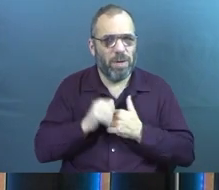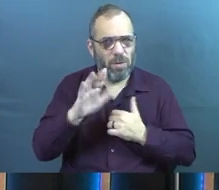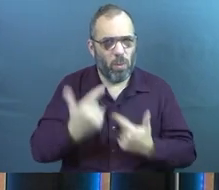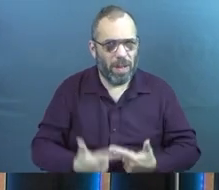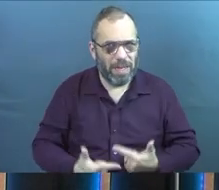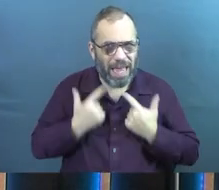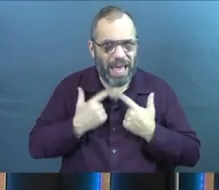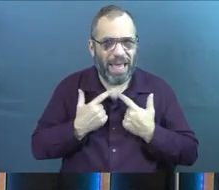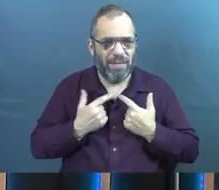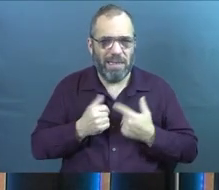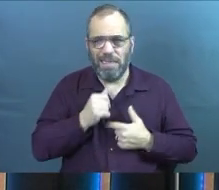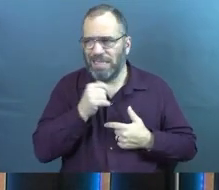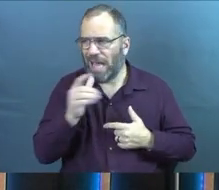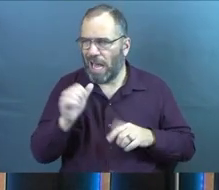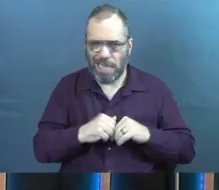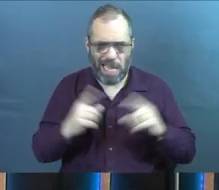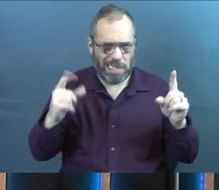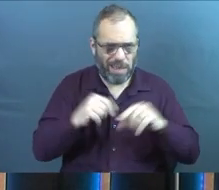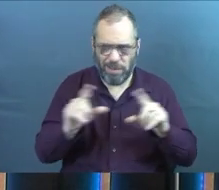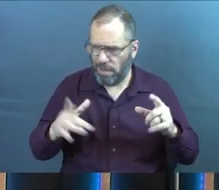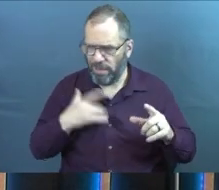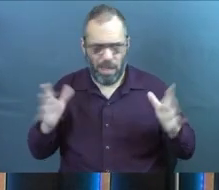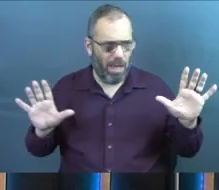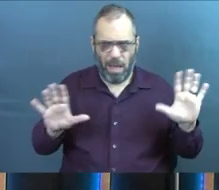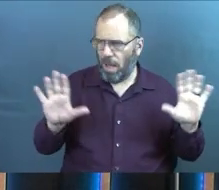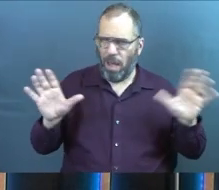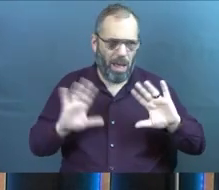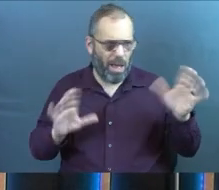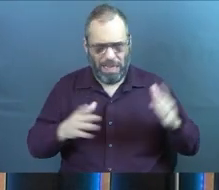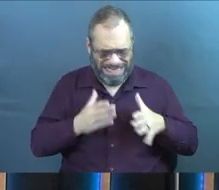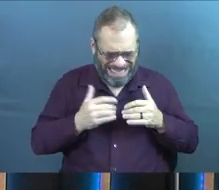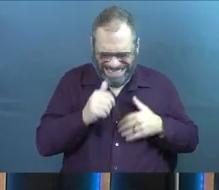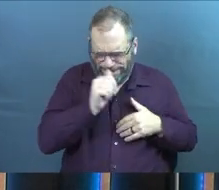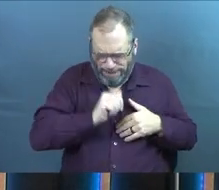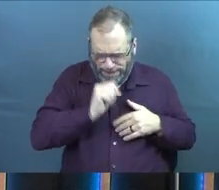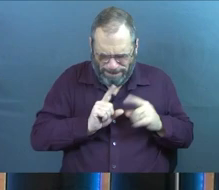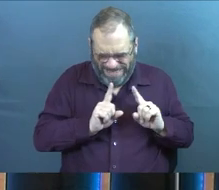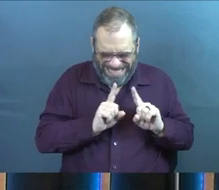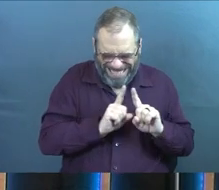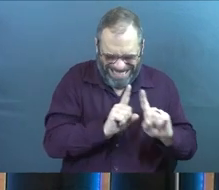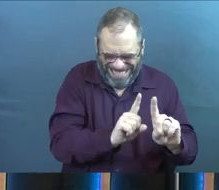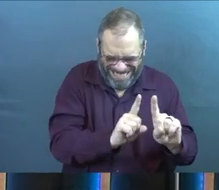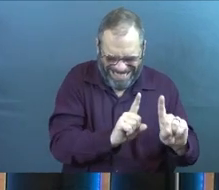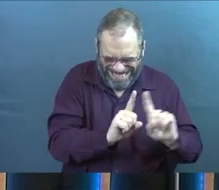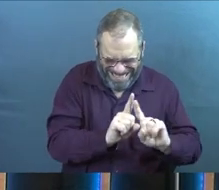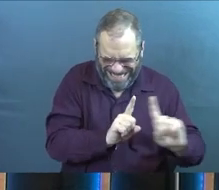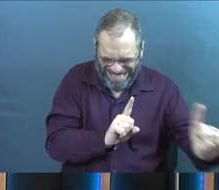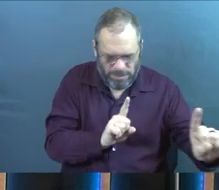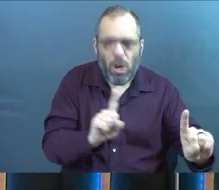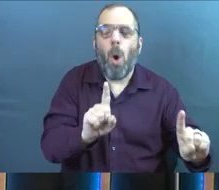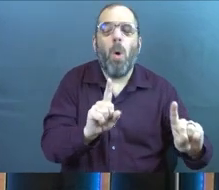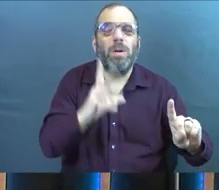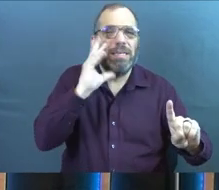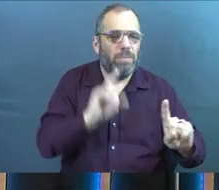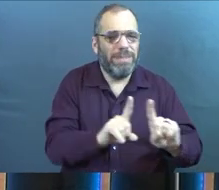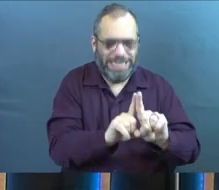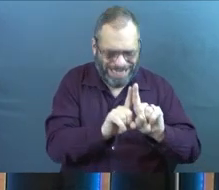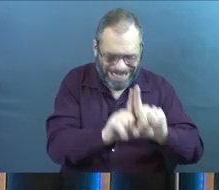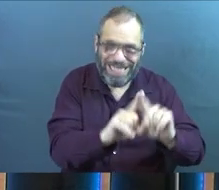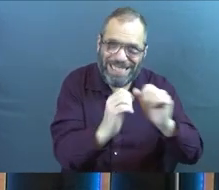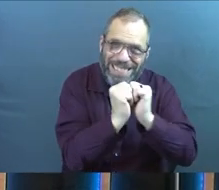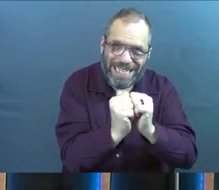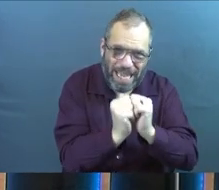same. He wants us to see it as not some complex thing that we're freaking out about and just have to get to the end of. He's like, hey, let's do this together. Let's experience it to the fullness